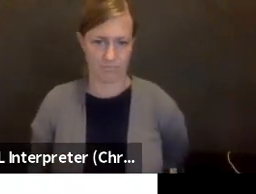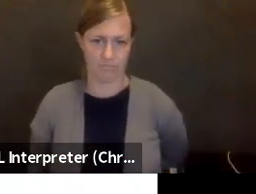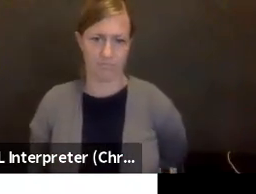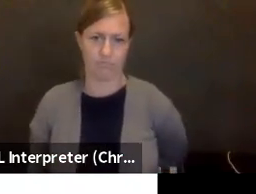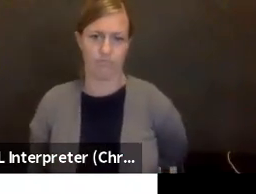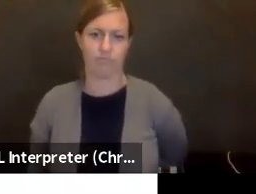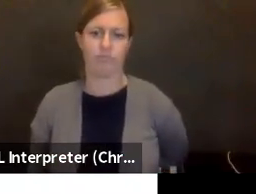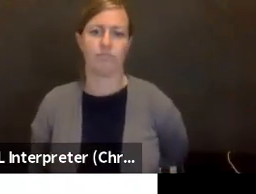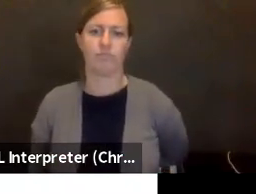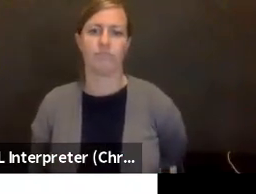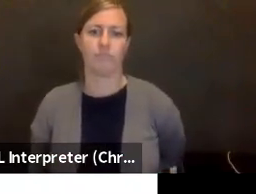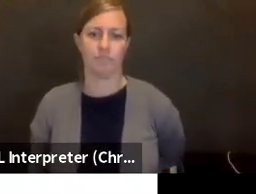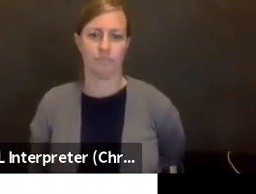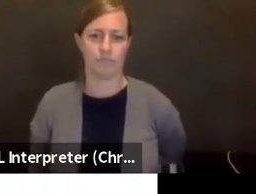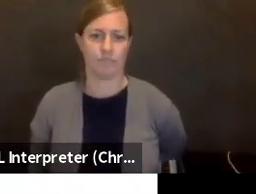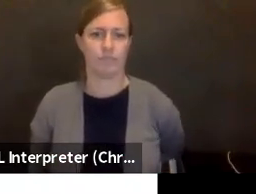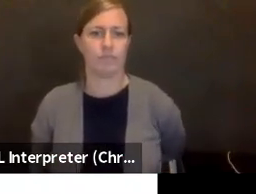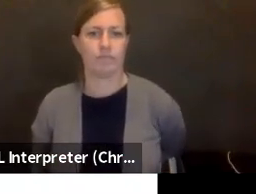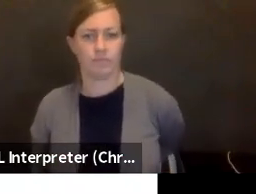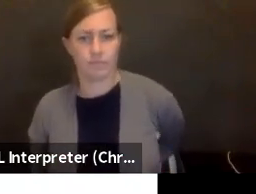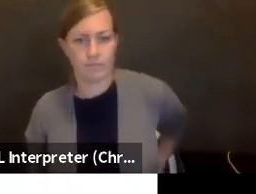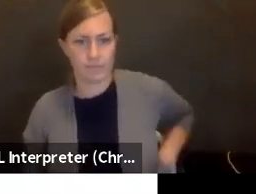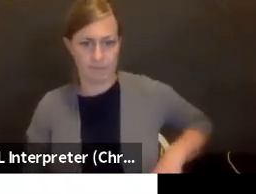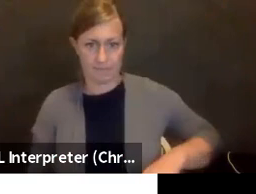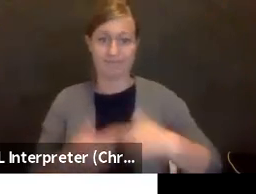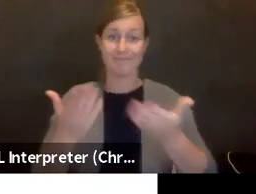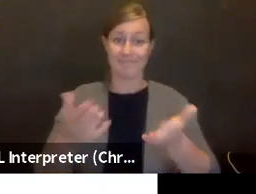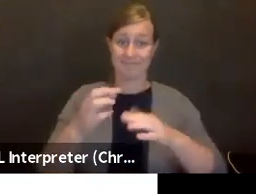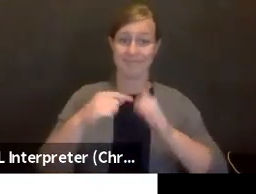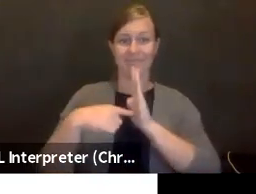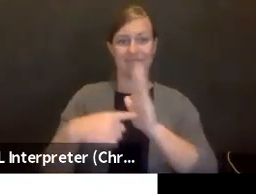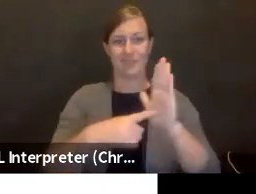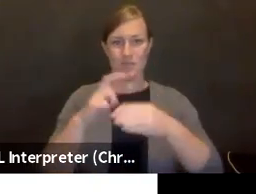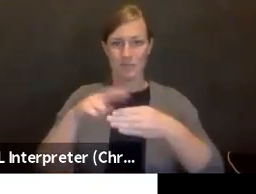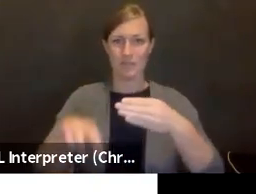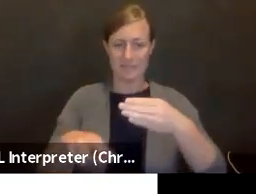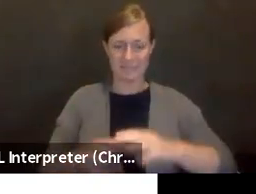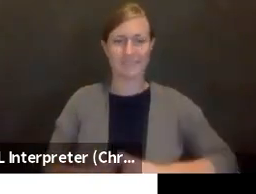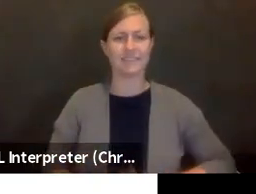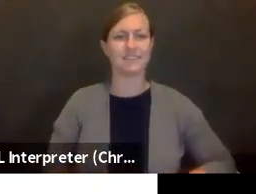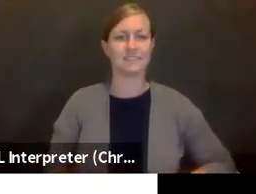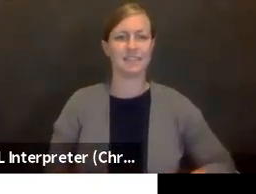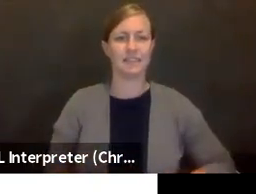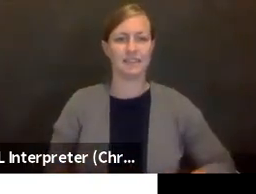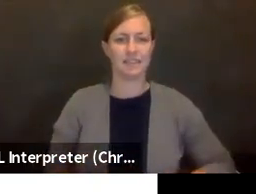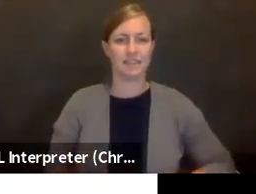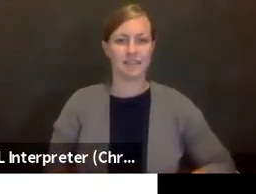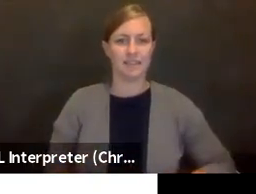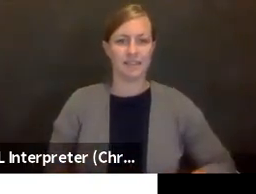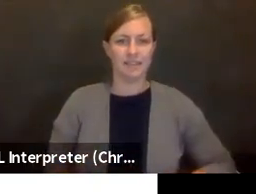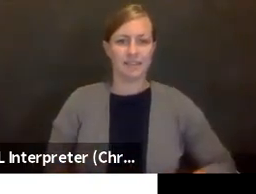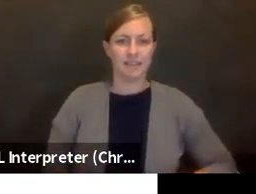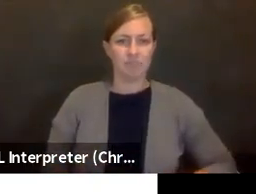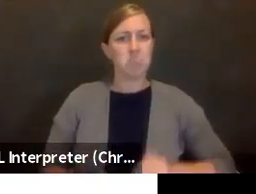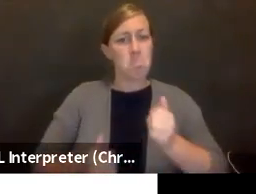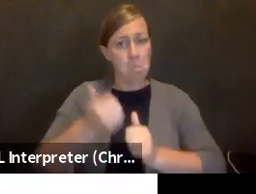Okay, so I'm ending the poll. I'm going to share the results with you so you can see your results. Looks like most of us got in and